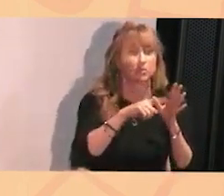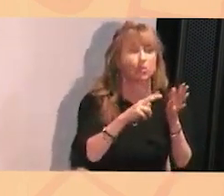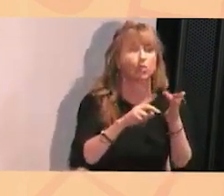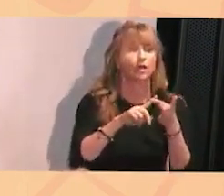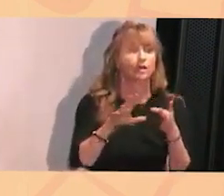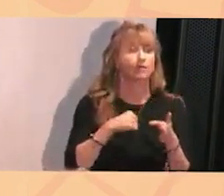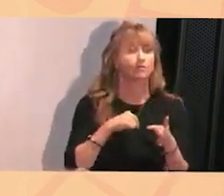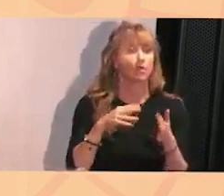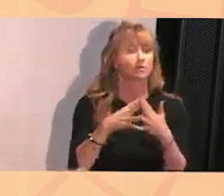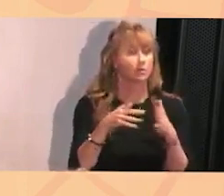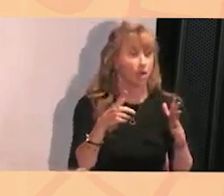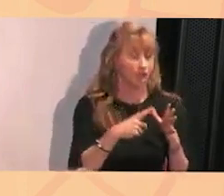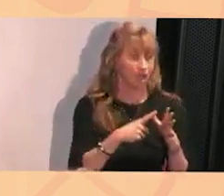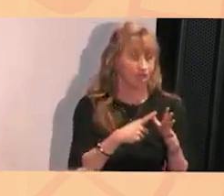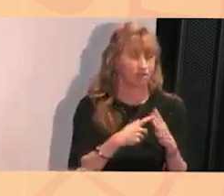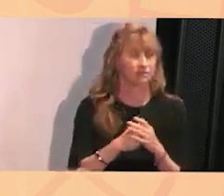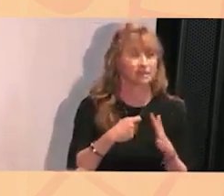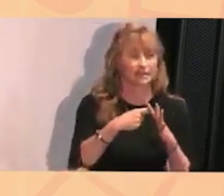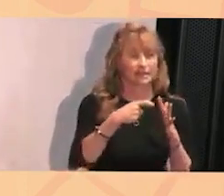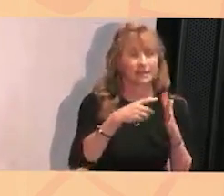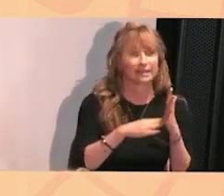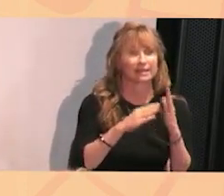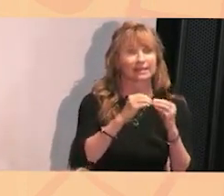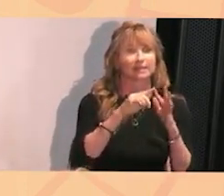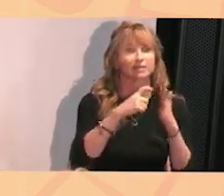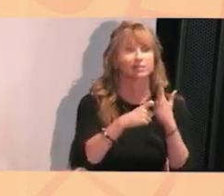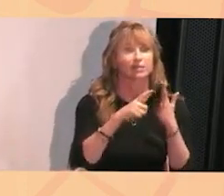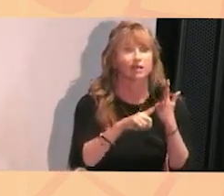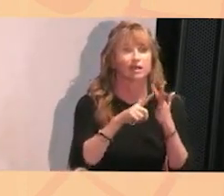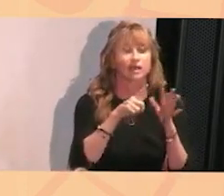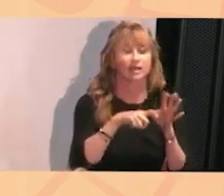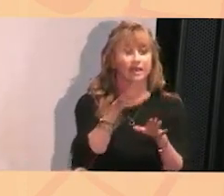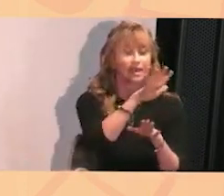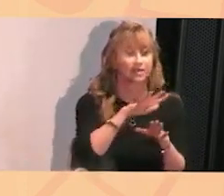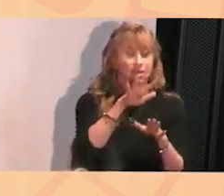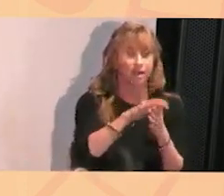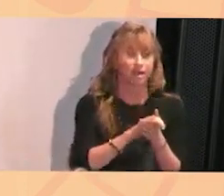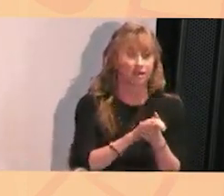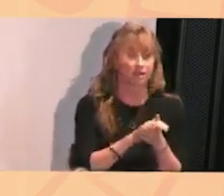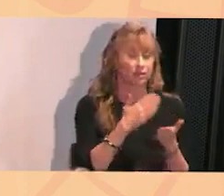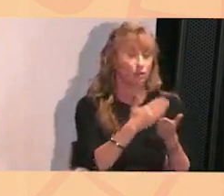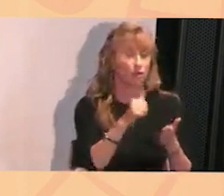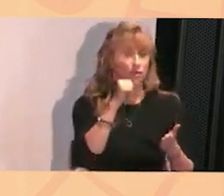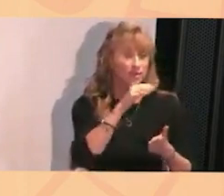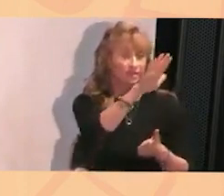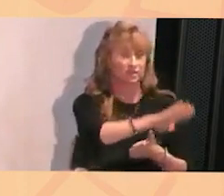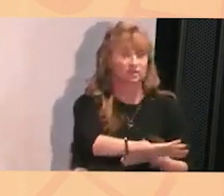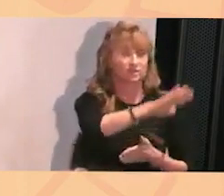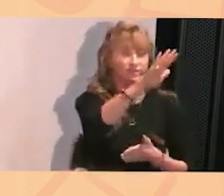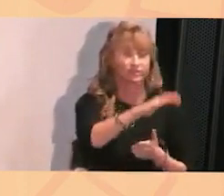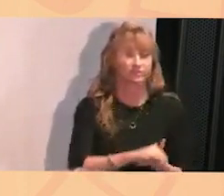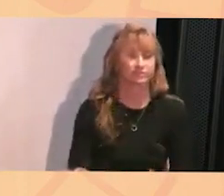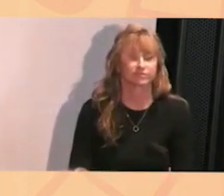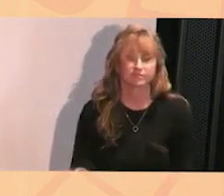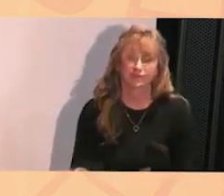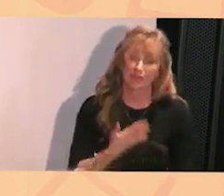WA. My people are the Jugan, Yaro and Jabba Jabba people on the coastal areas of the Dampier Peninsula. I would